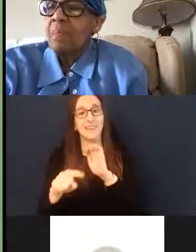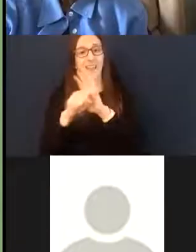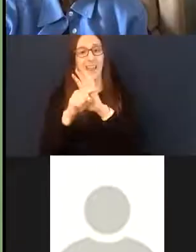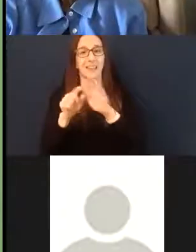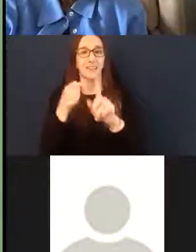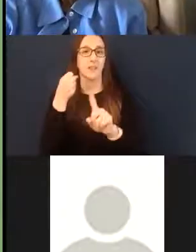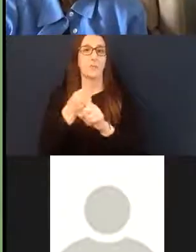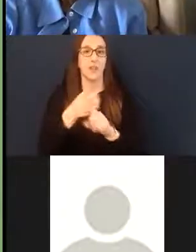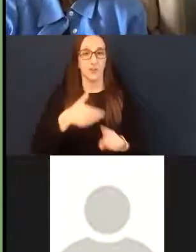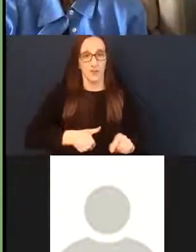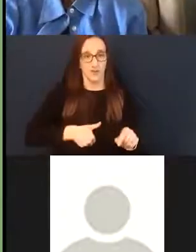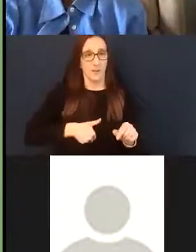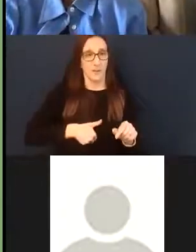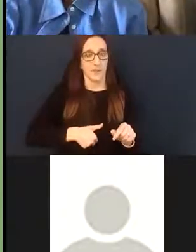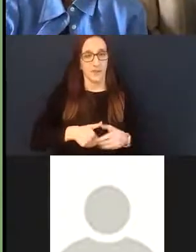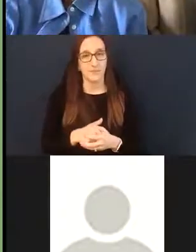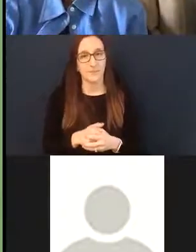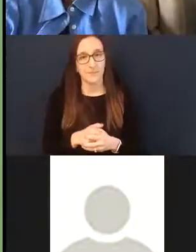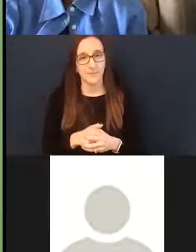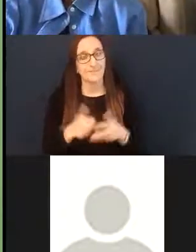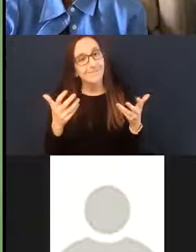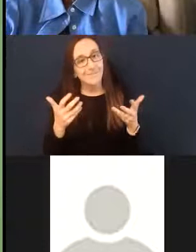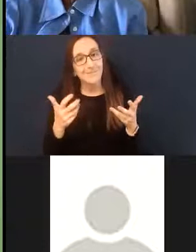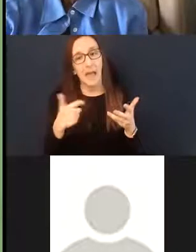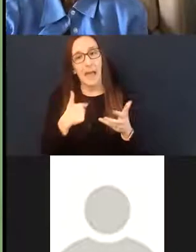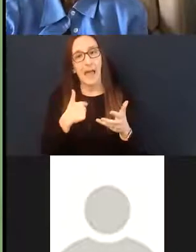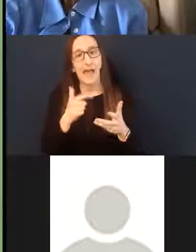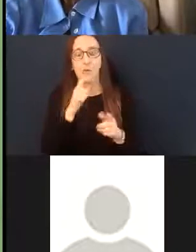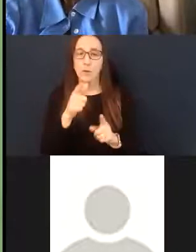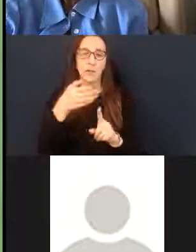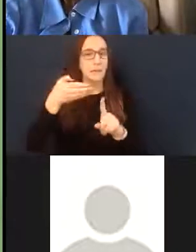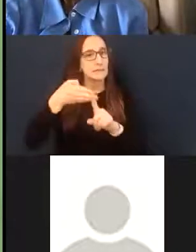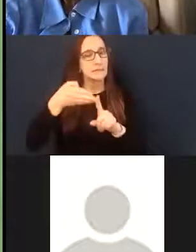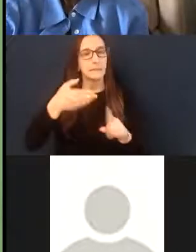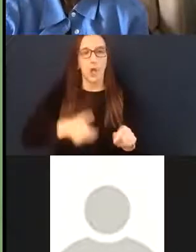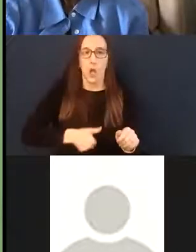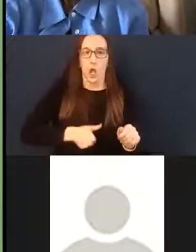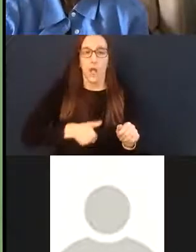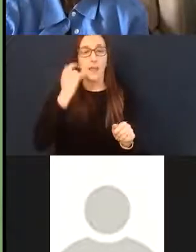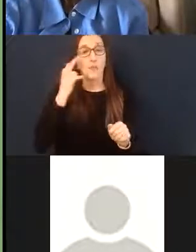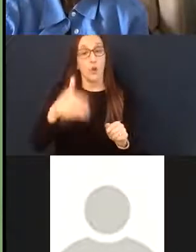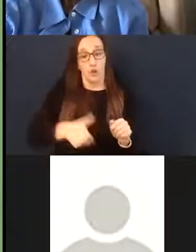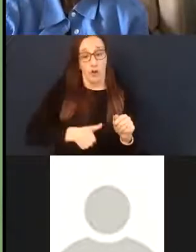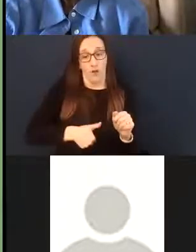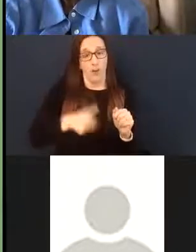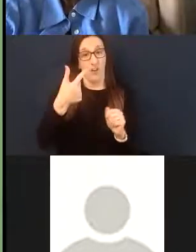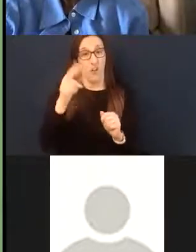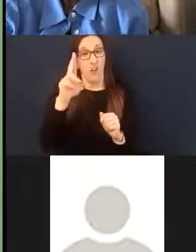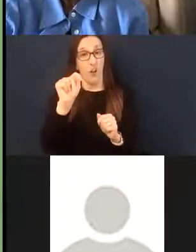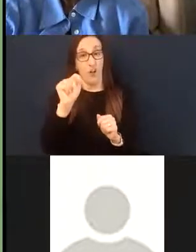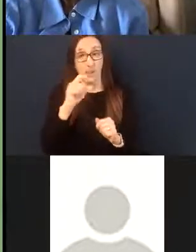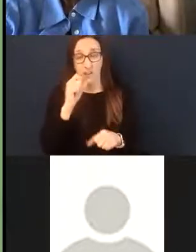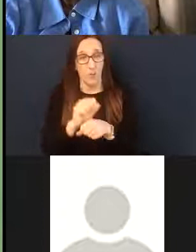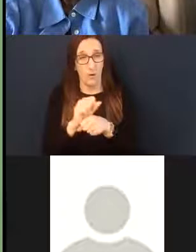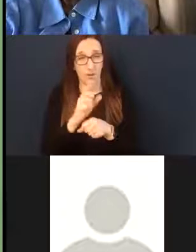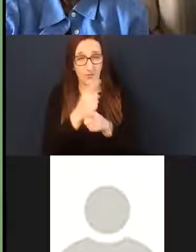well. I'm a big gut dietitian. The gut is really important. If it's not working right, nothing else in the rest of your body is